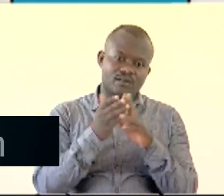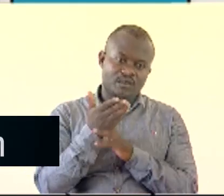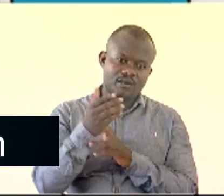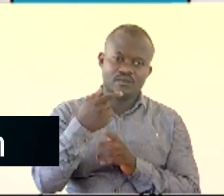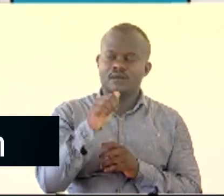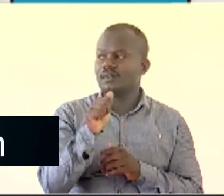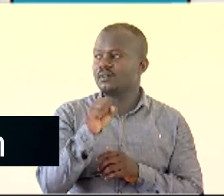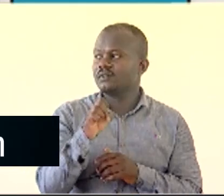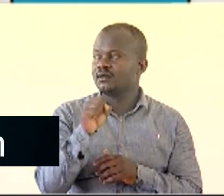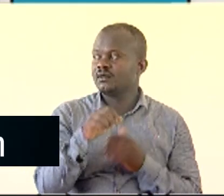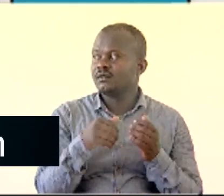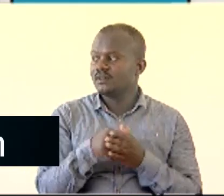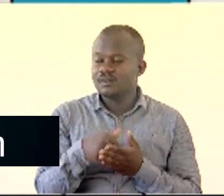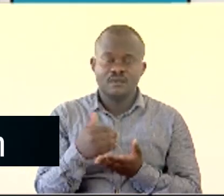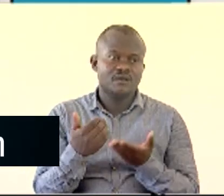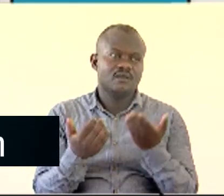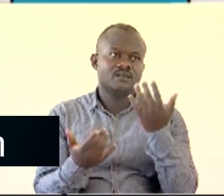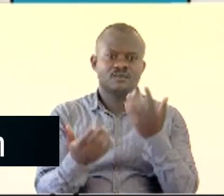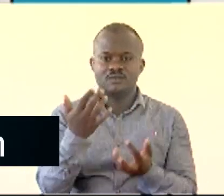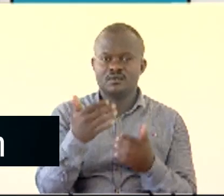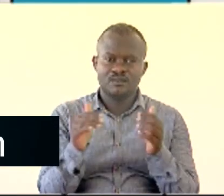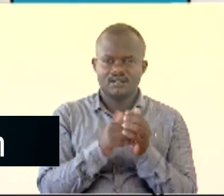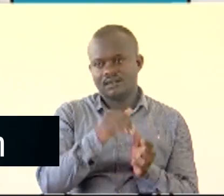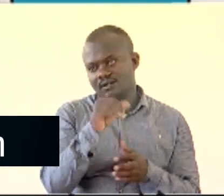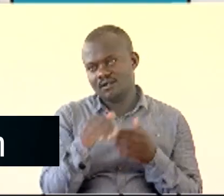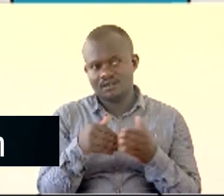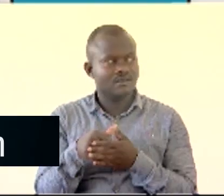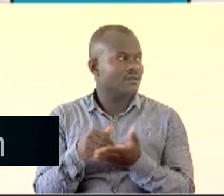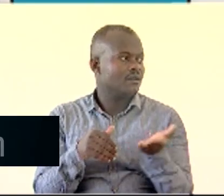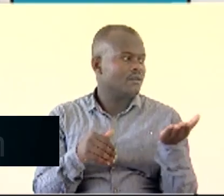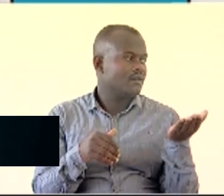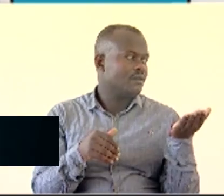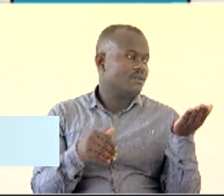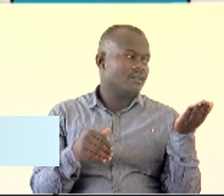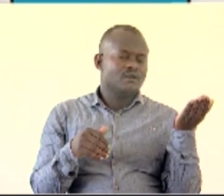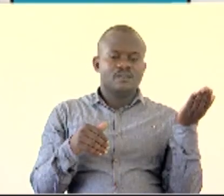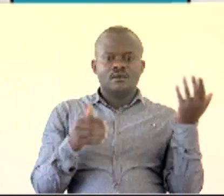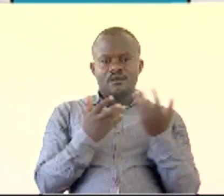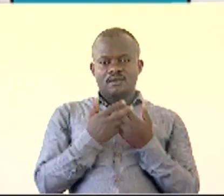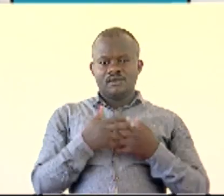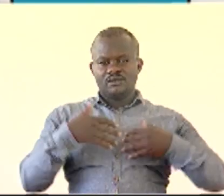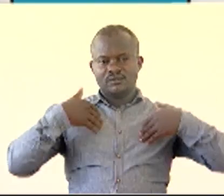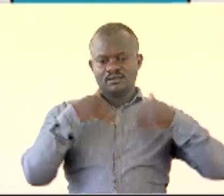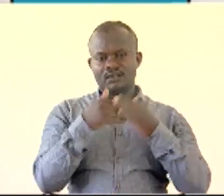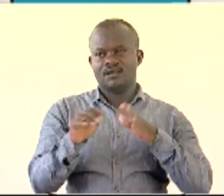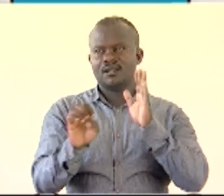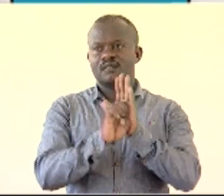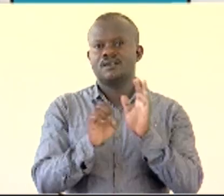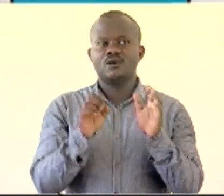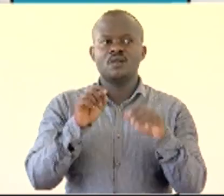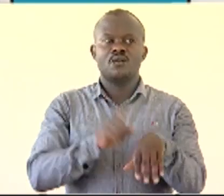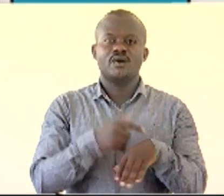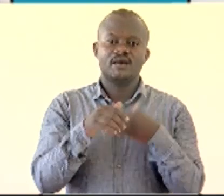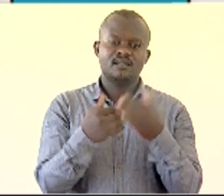gases, burning of fuel, and other byproducts of modern life. Take an example, when